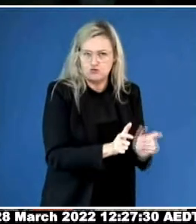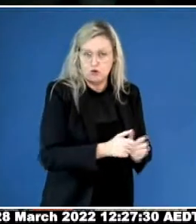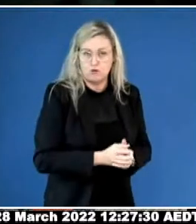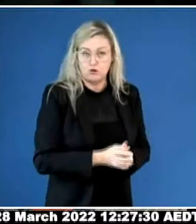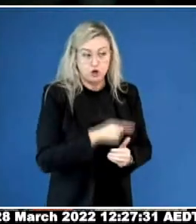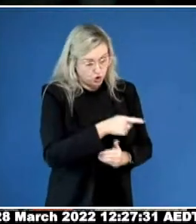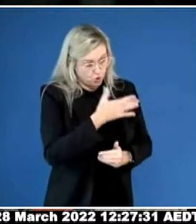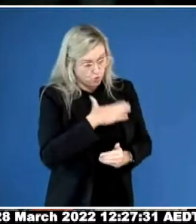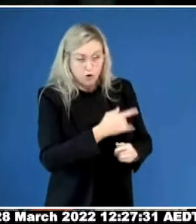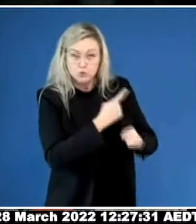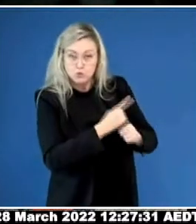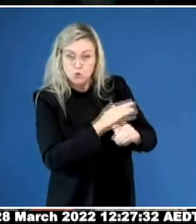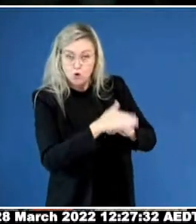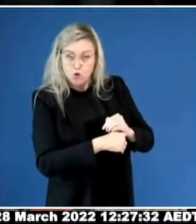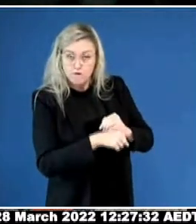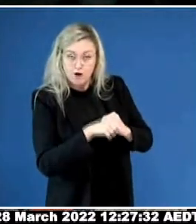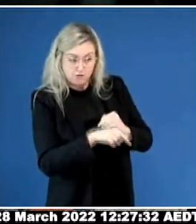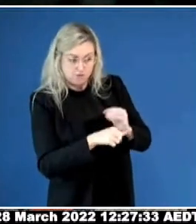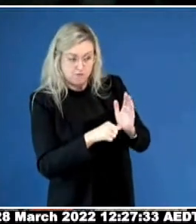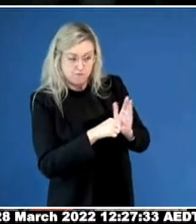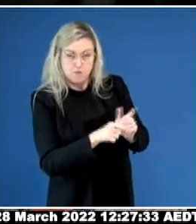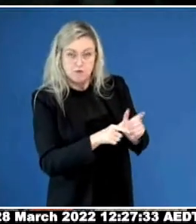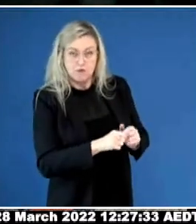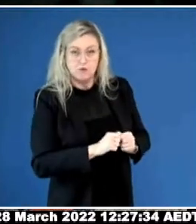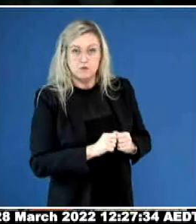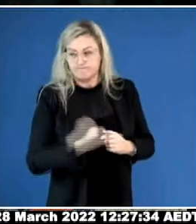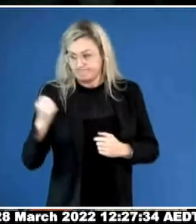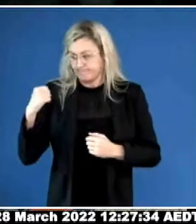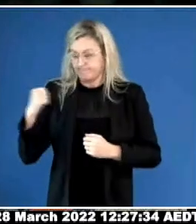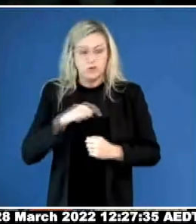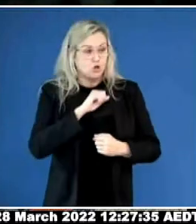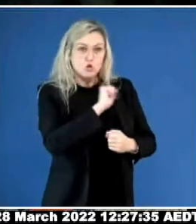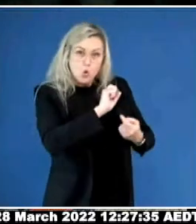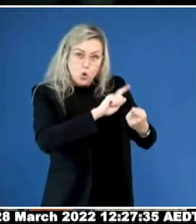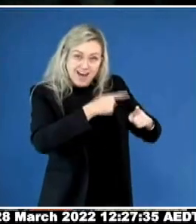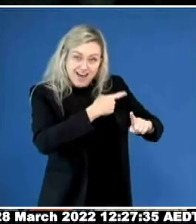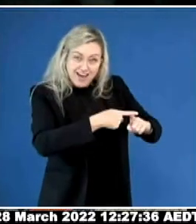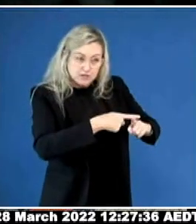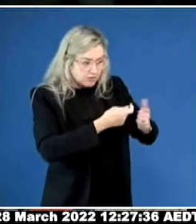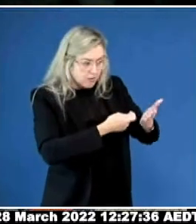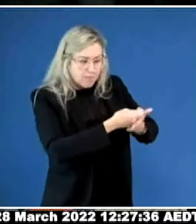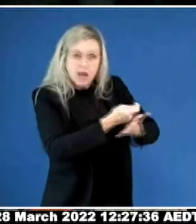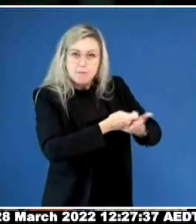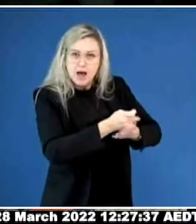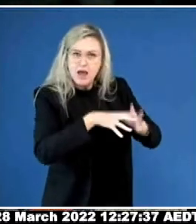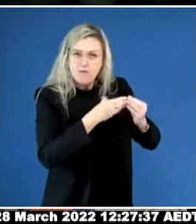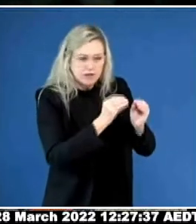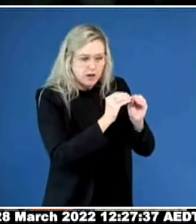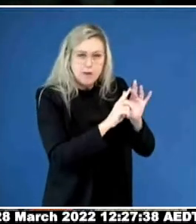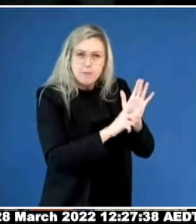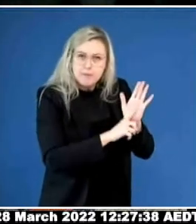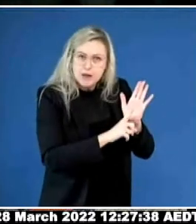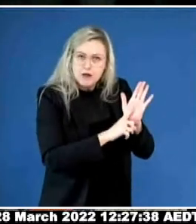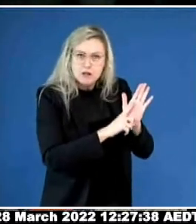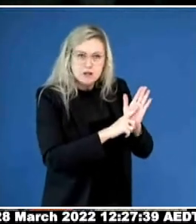today. Mm. So your ex paid all the bills when you were living together, and you didn't use a computer or have a computer of your